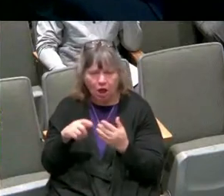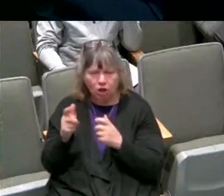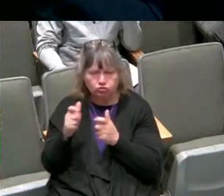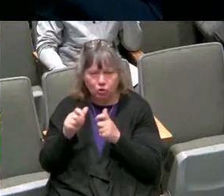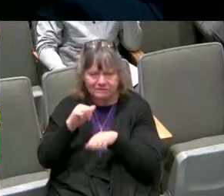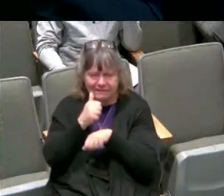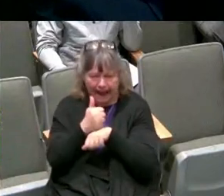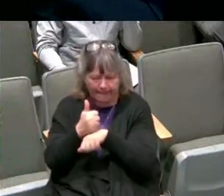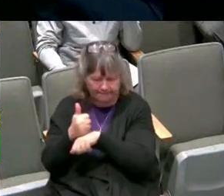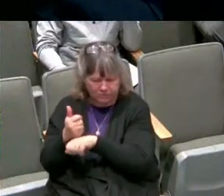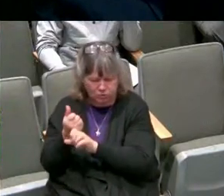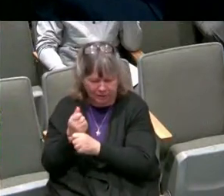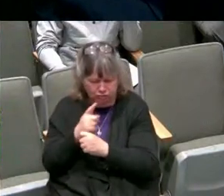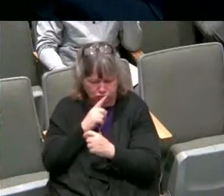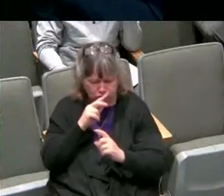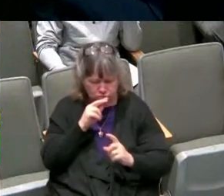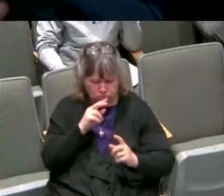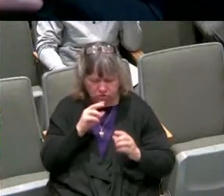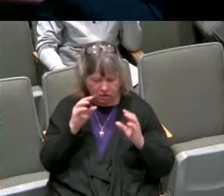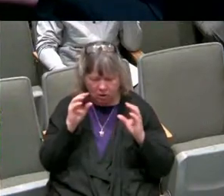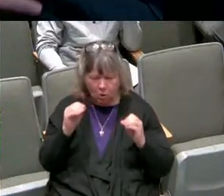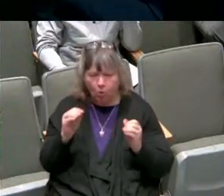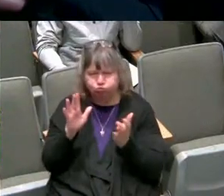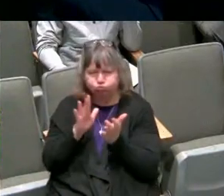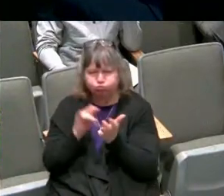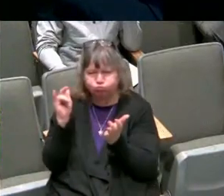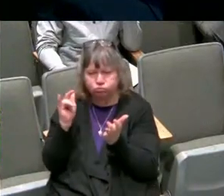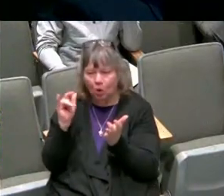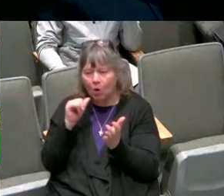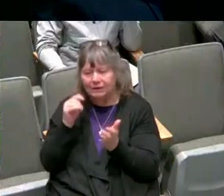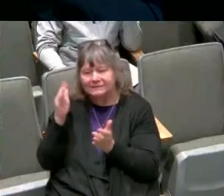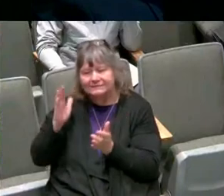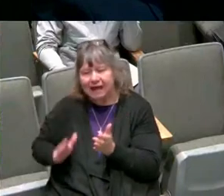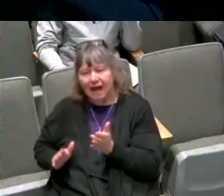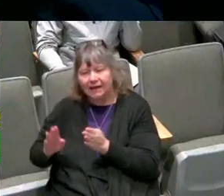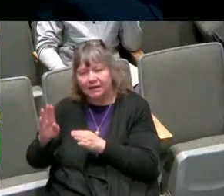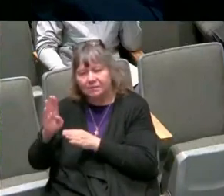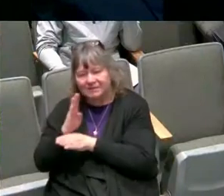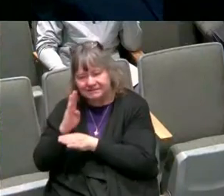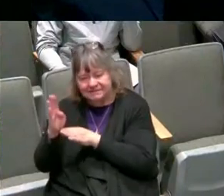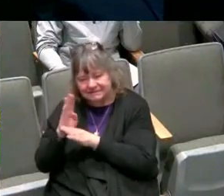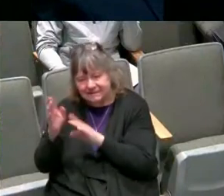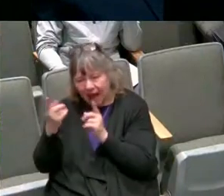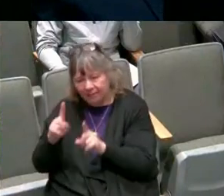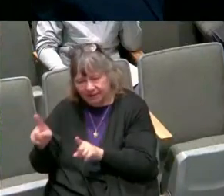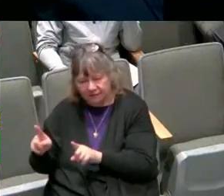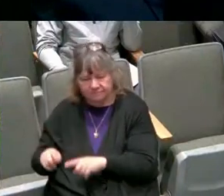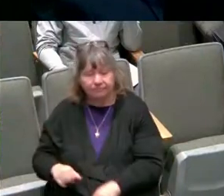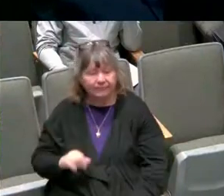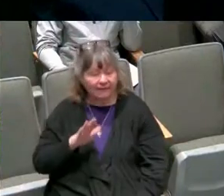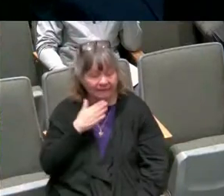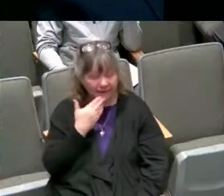to ensure that there's not side businesses going on within the town